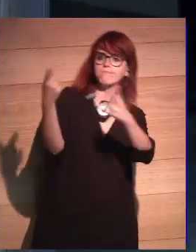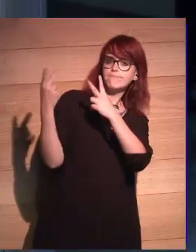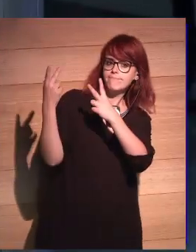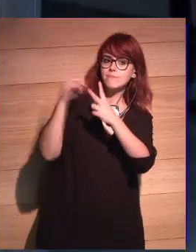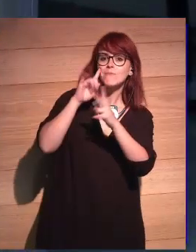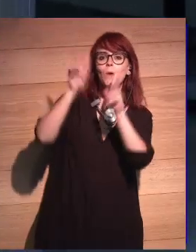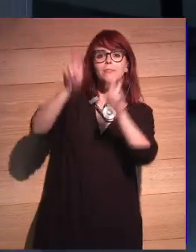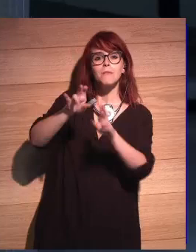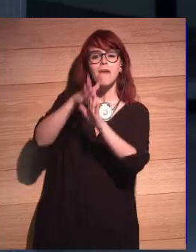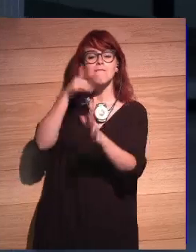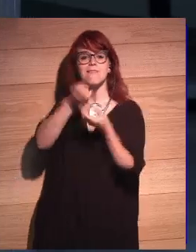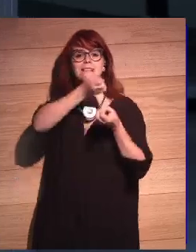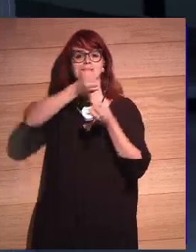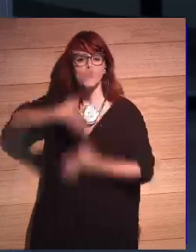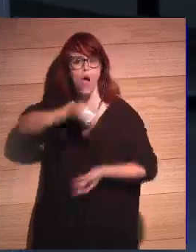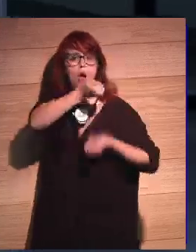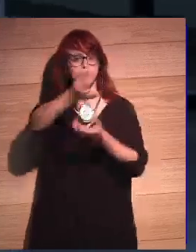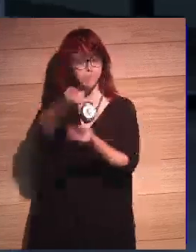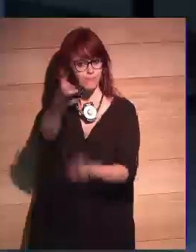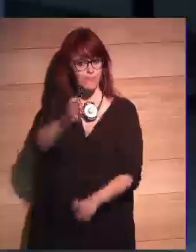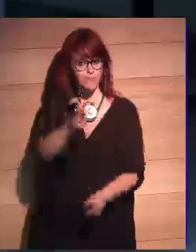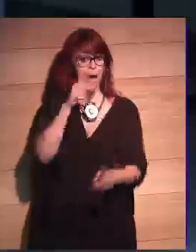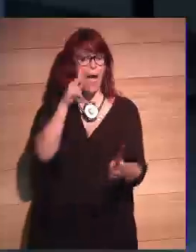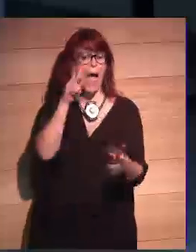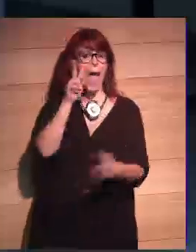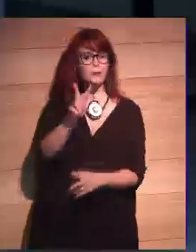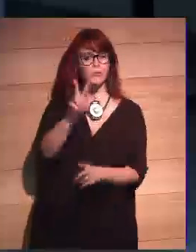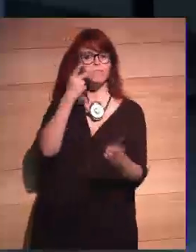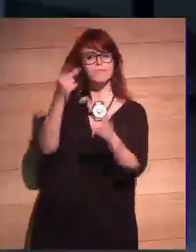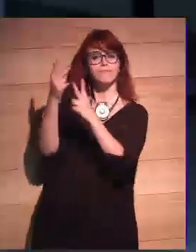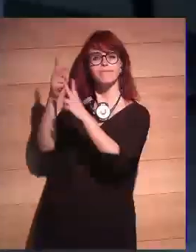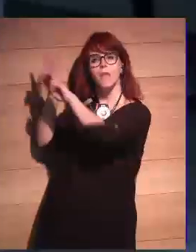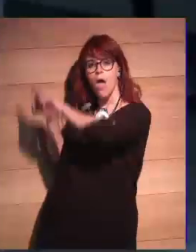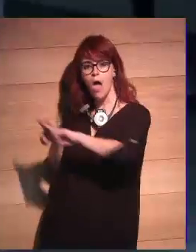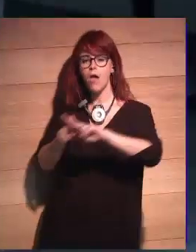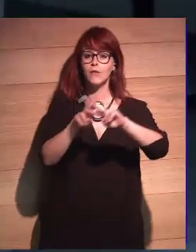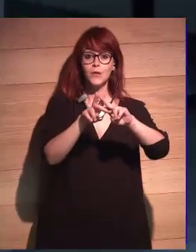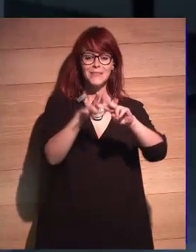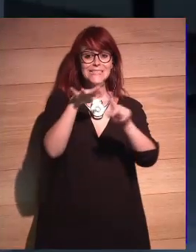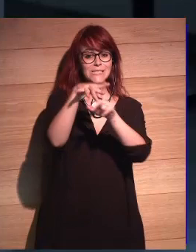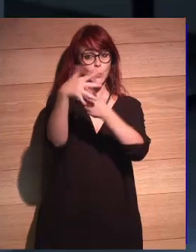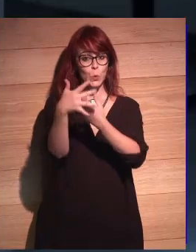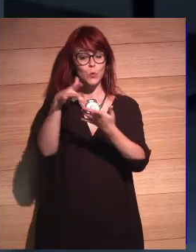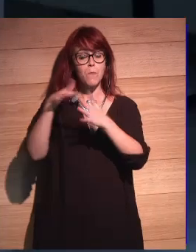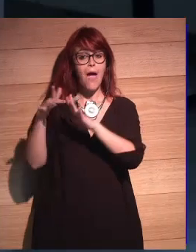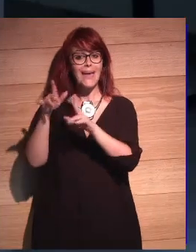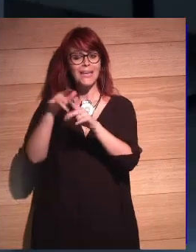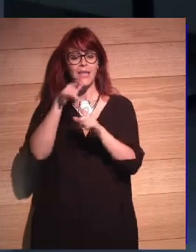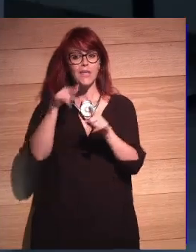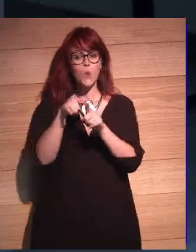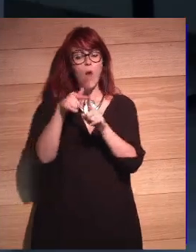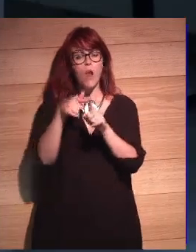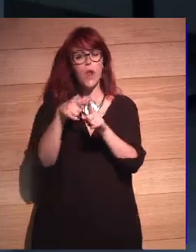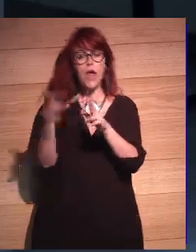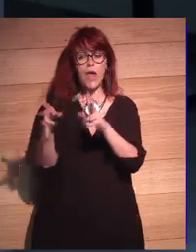storytelling, and what we've realized is that actually, rather than kind of try and adapt broadcast to this